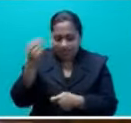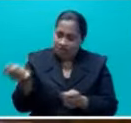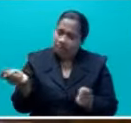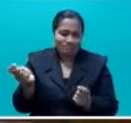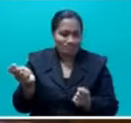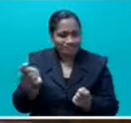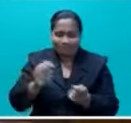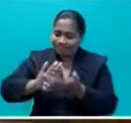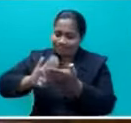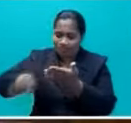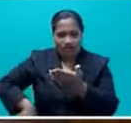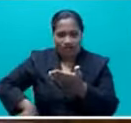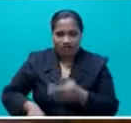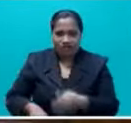too, off the register.